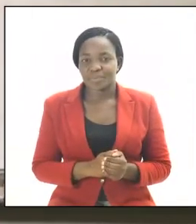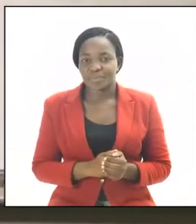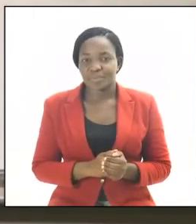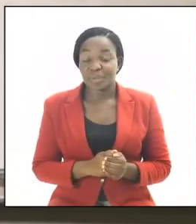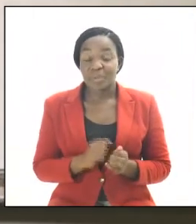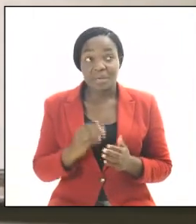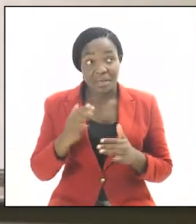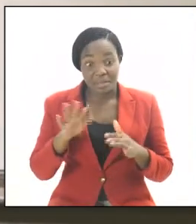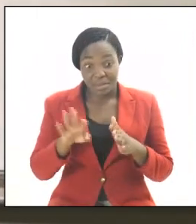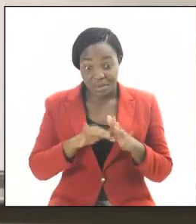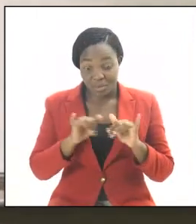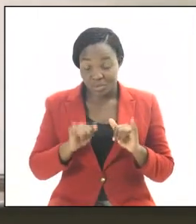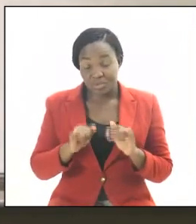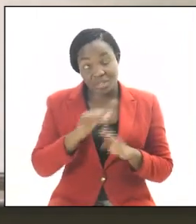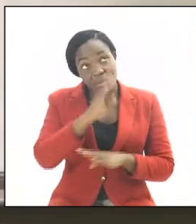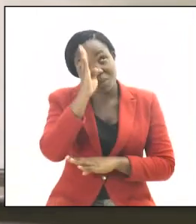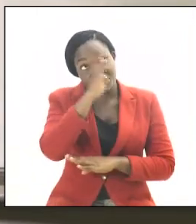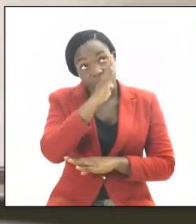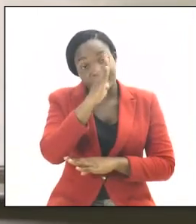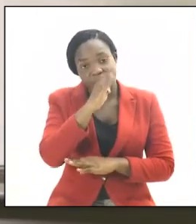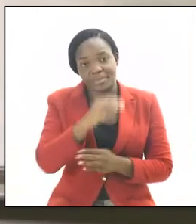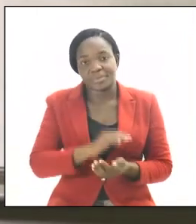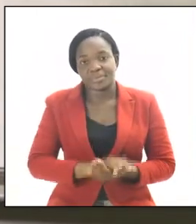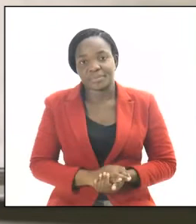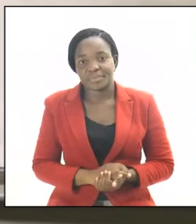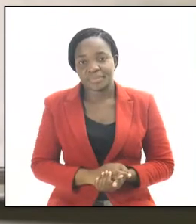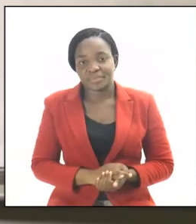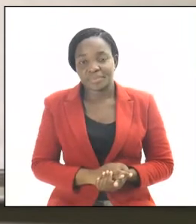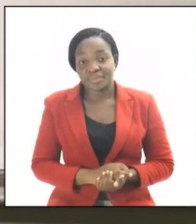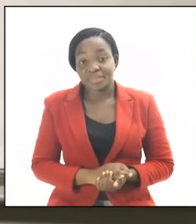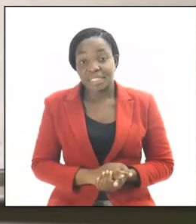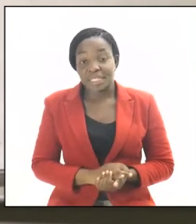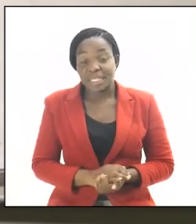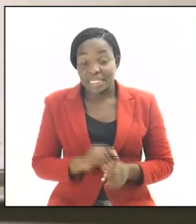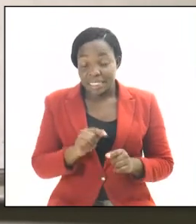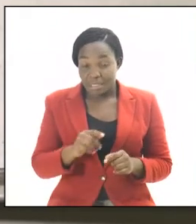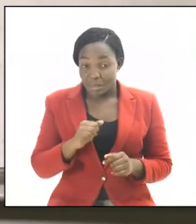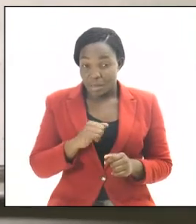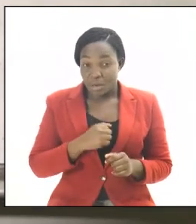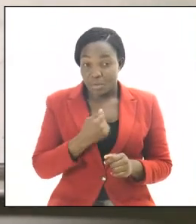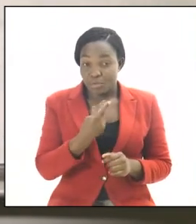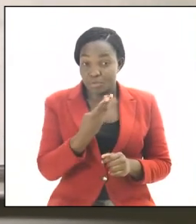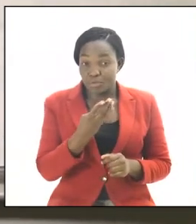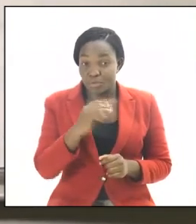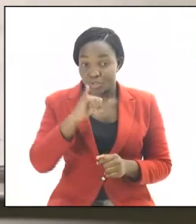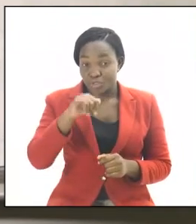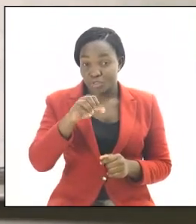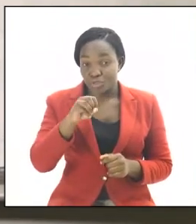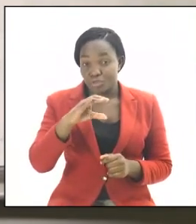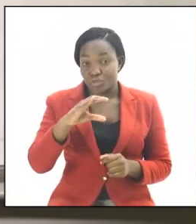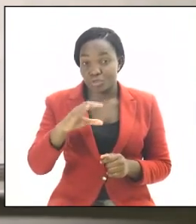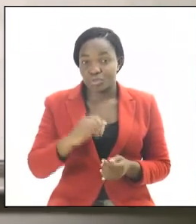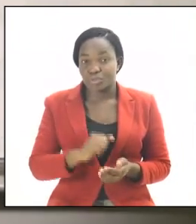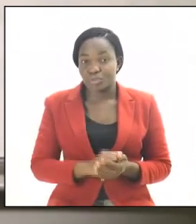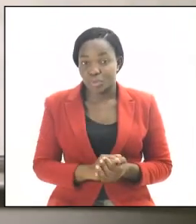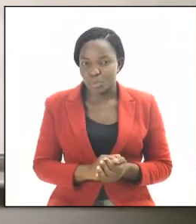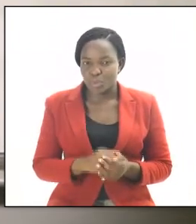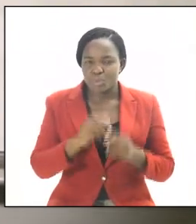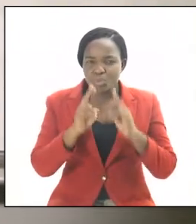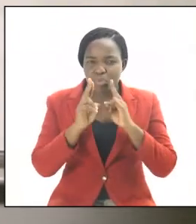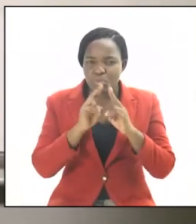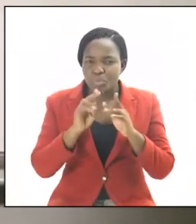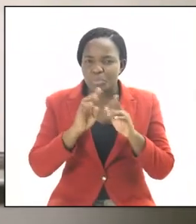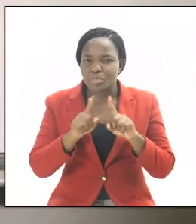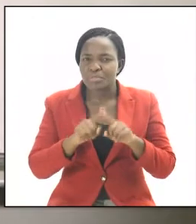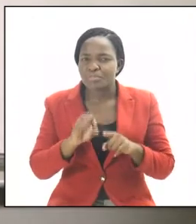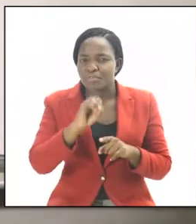afternoon. During this past week in our JSC Mathematics series, we have been discussing mensuration.